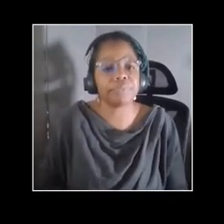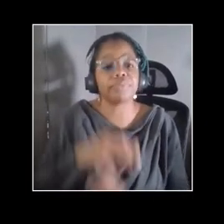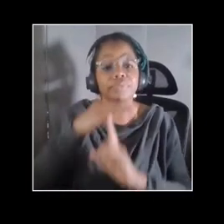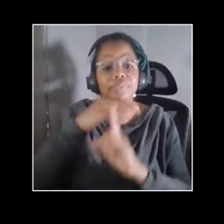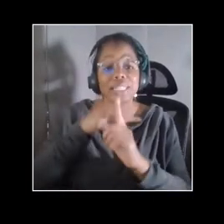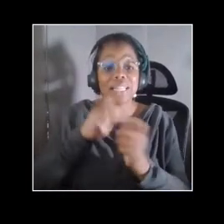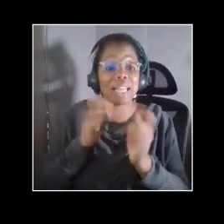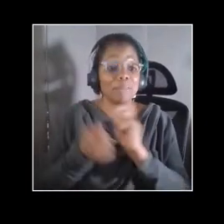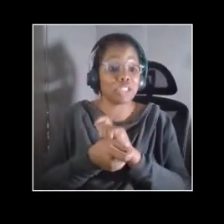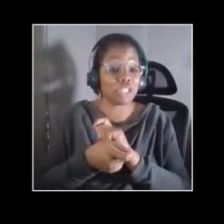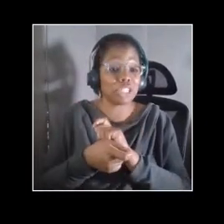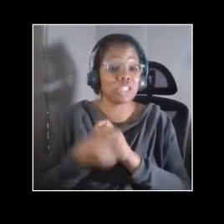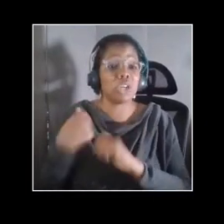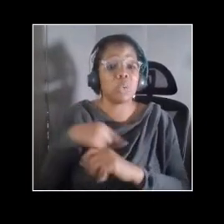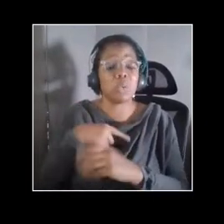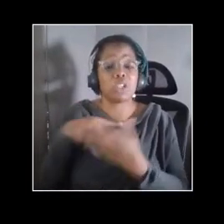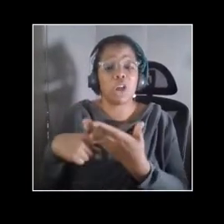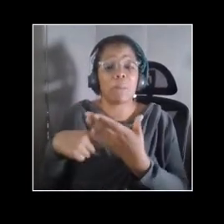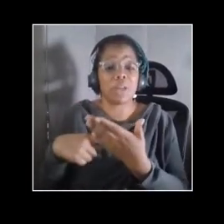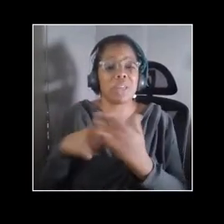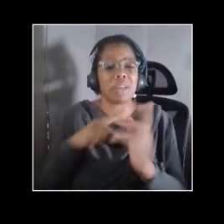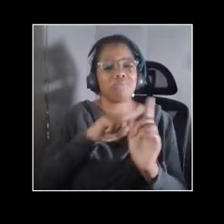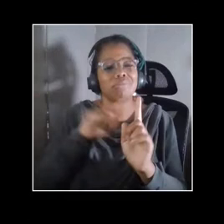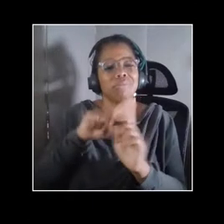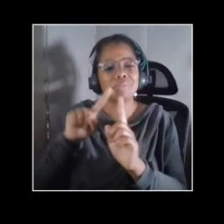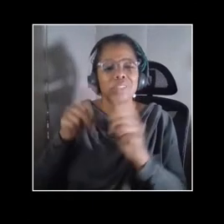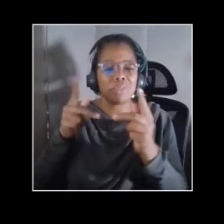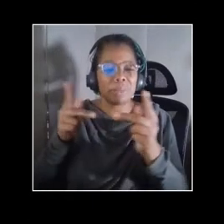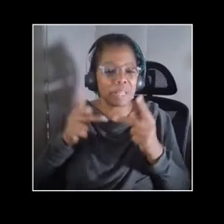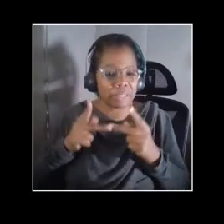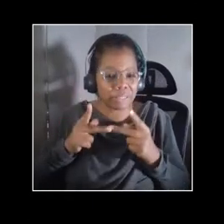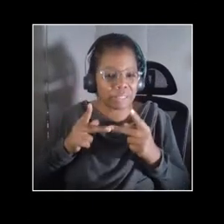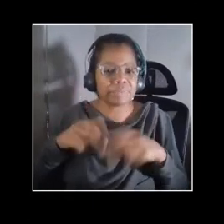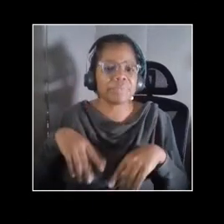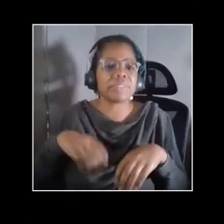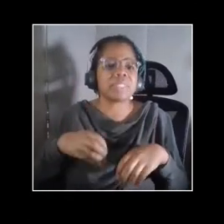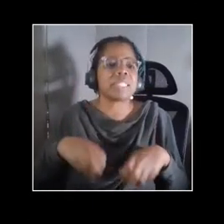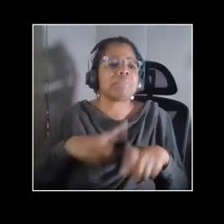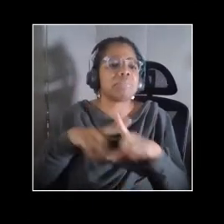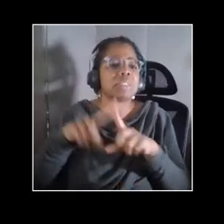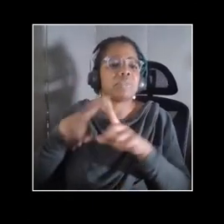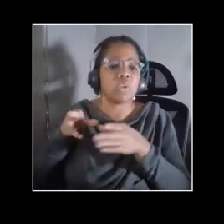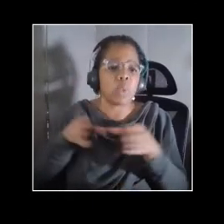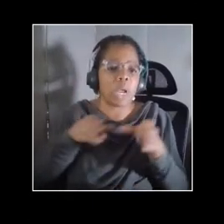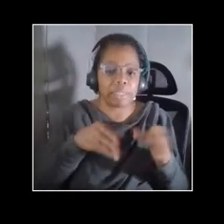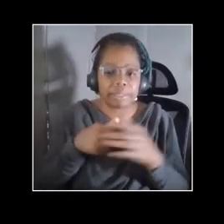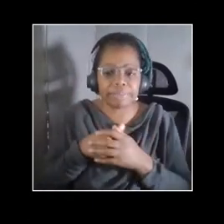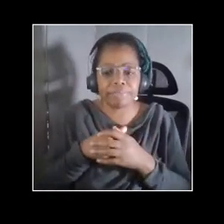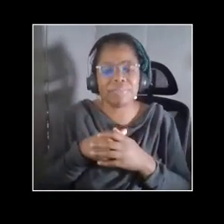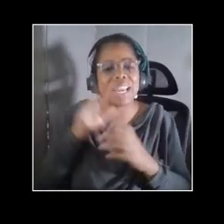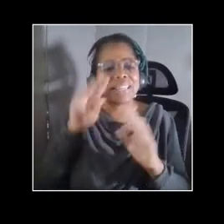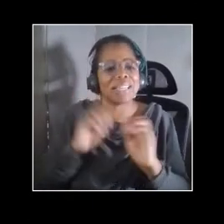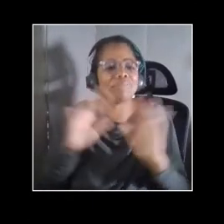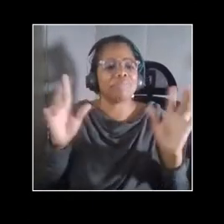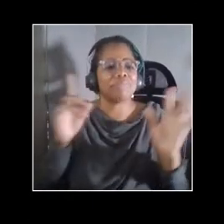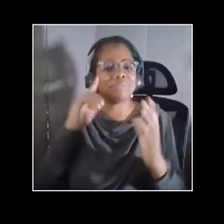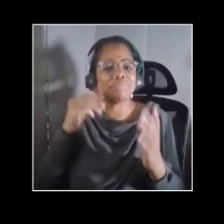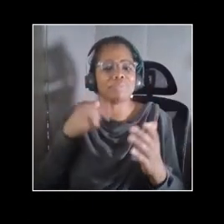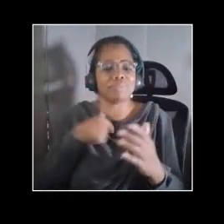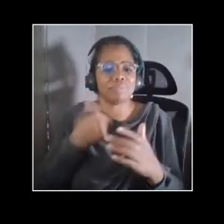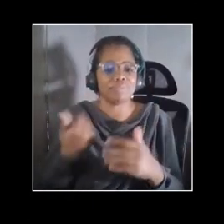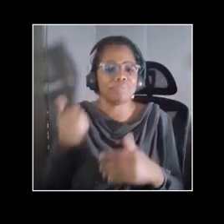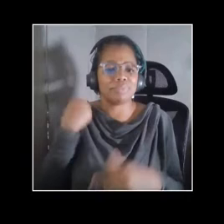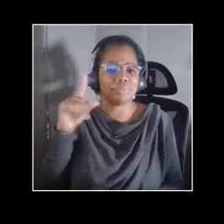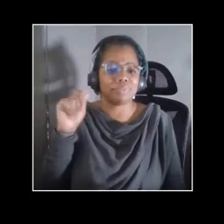really talked about in different geographies in many different ways. And this was sort of evident to me in 2019,